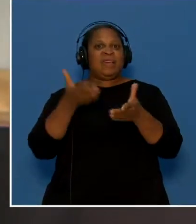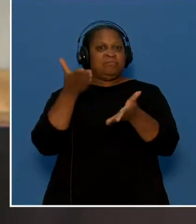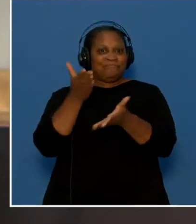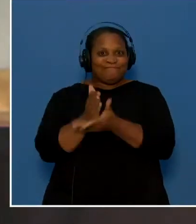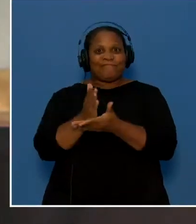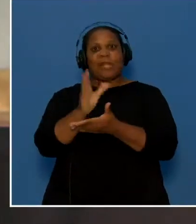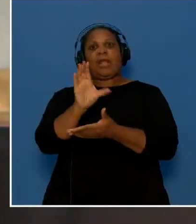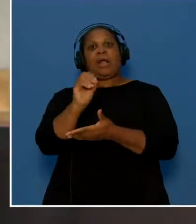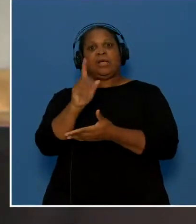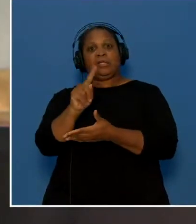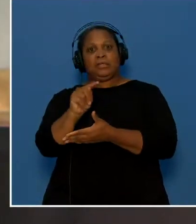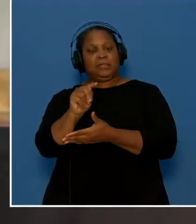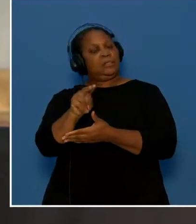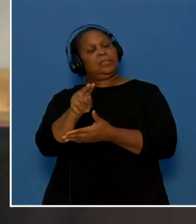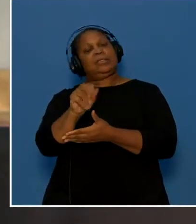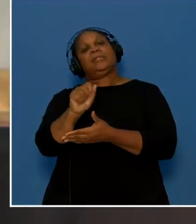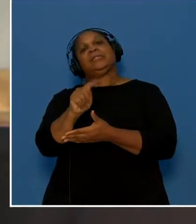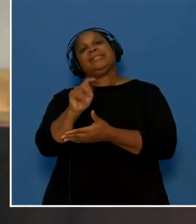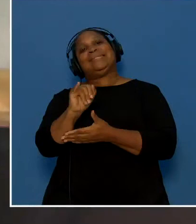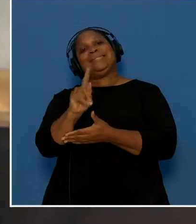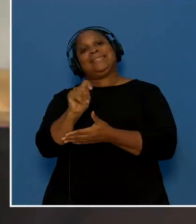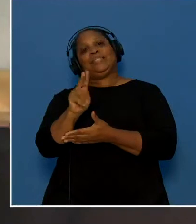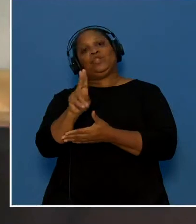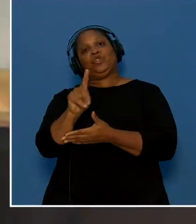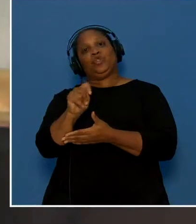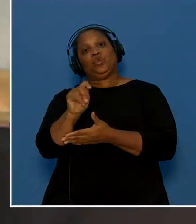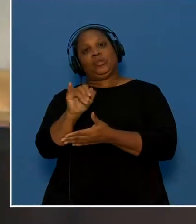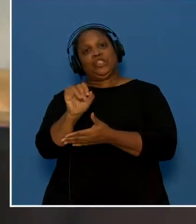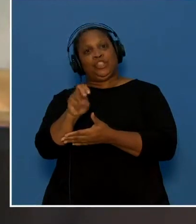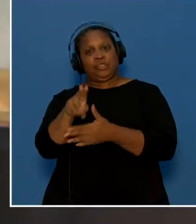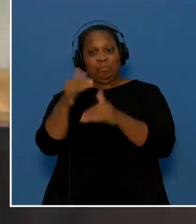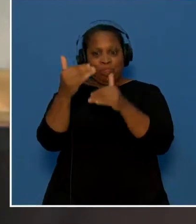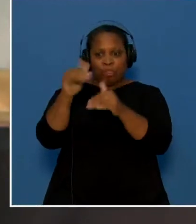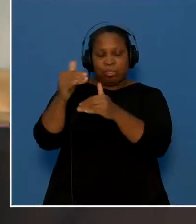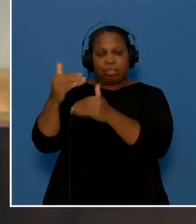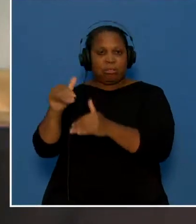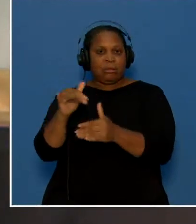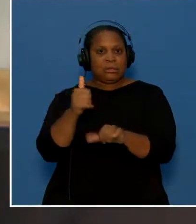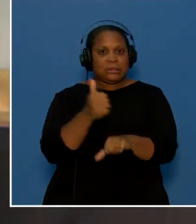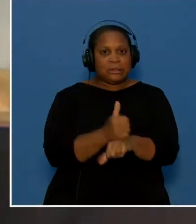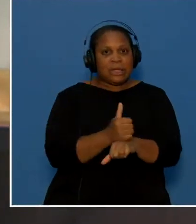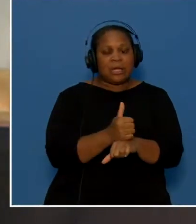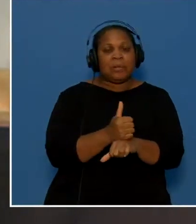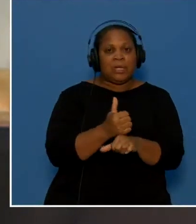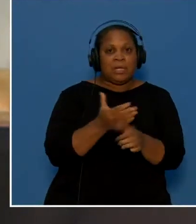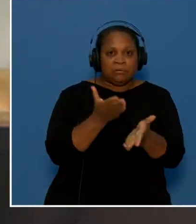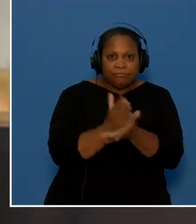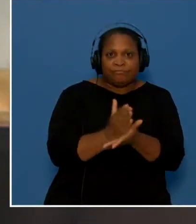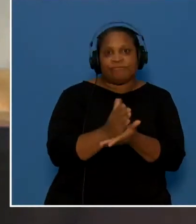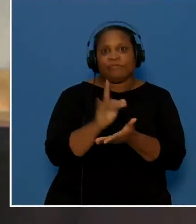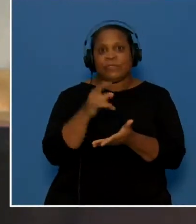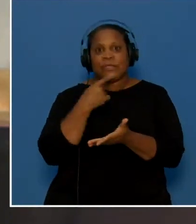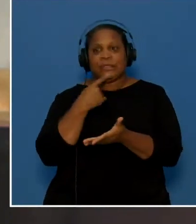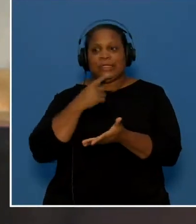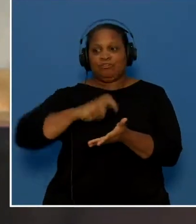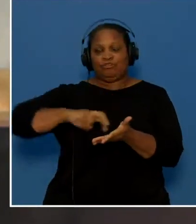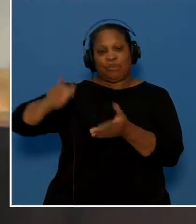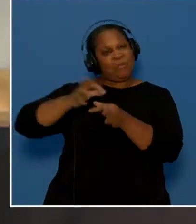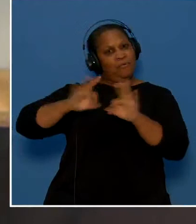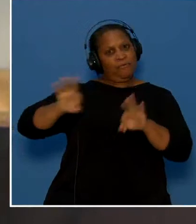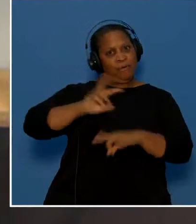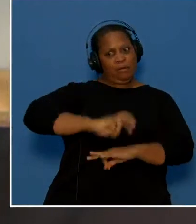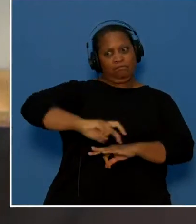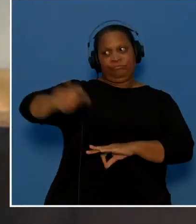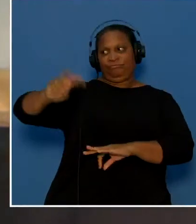and there are some restrictions potentially with respect to interpretation of the Constitution as it relates to the travel, freedom of movement